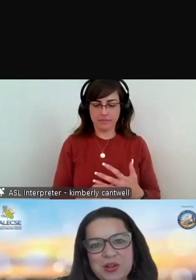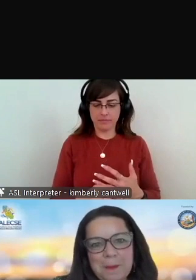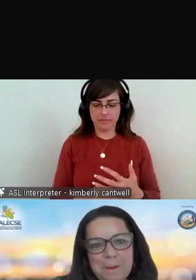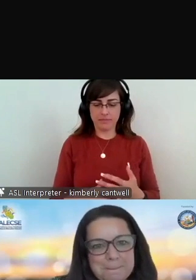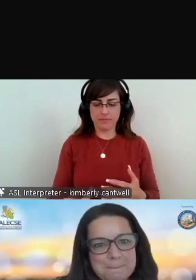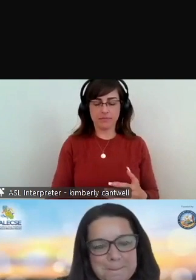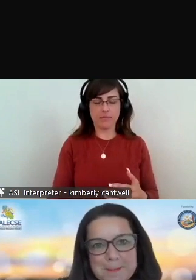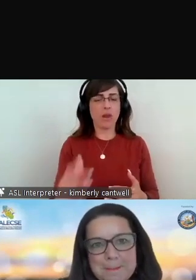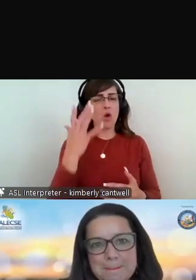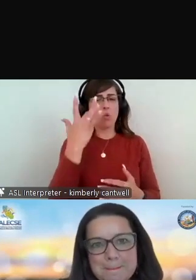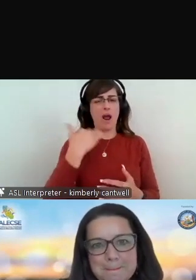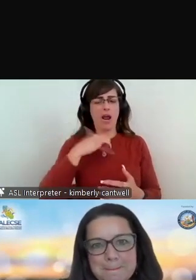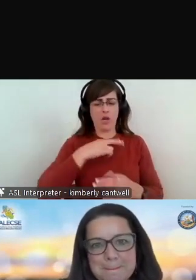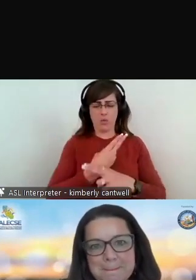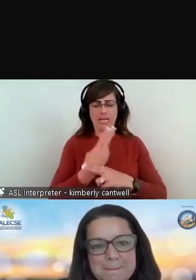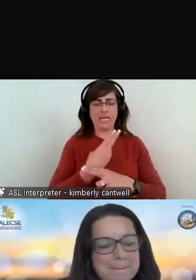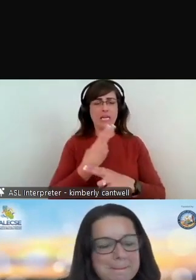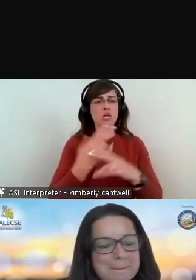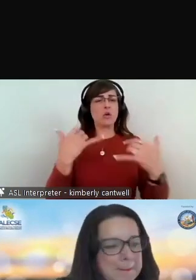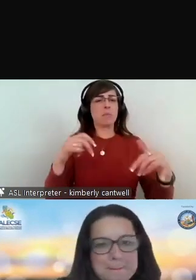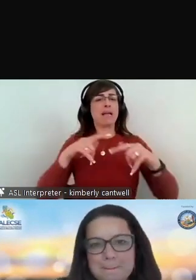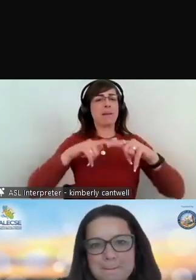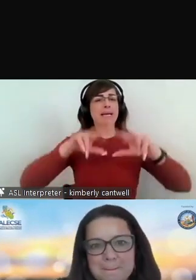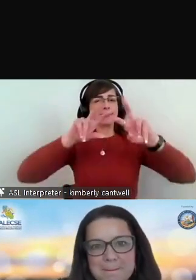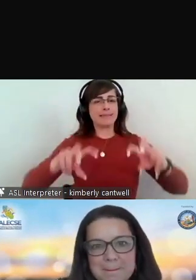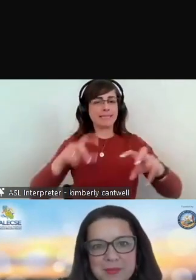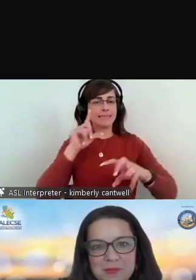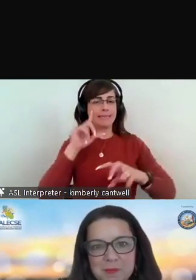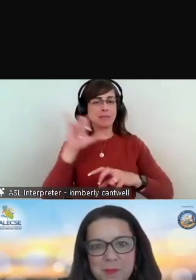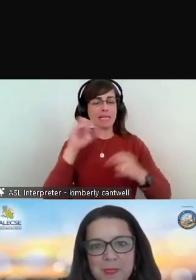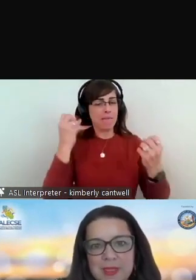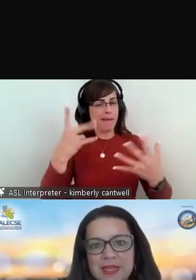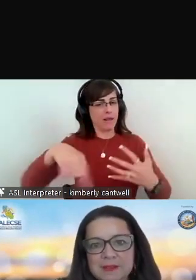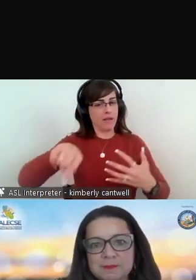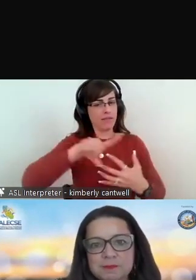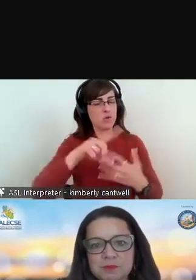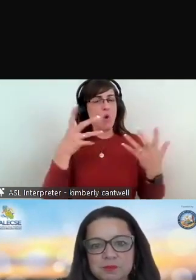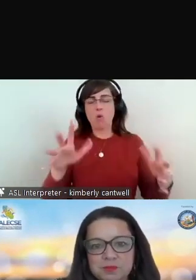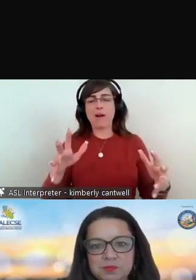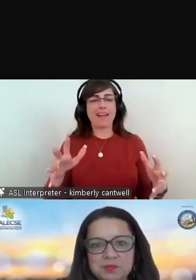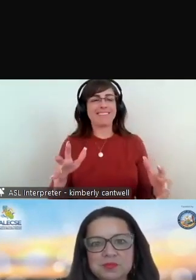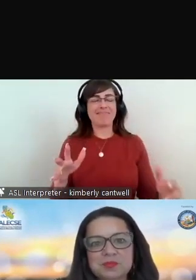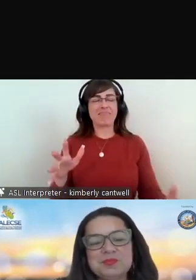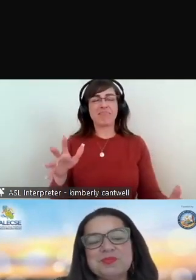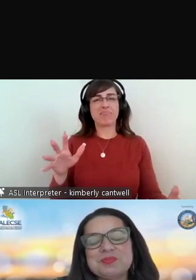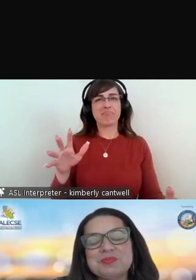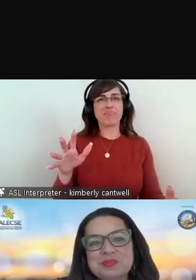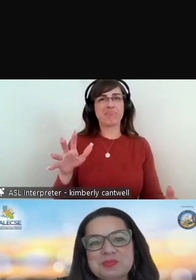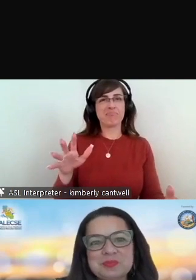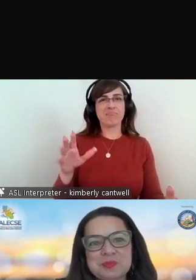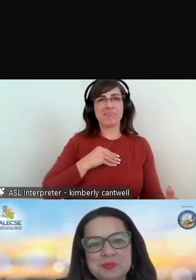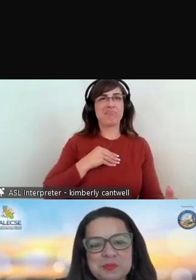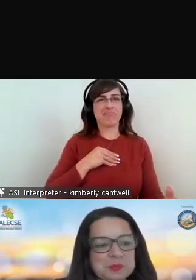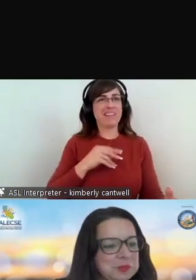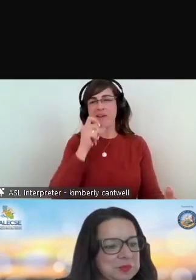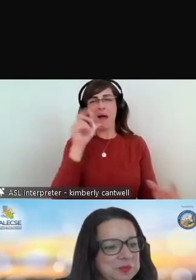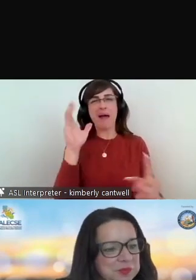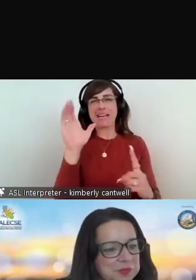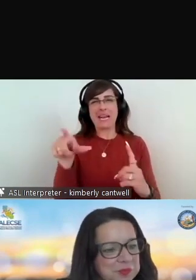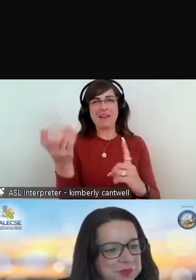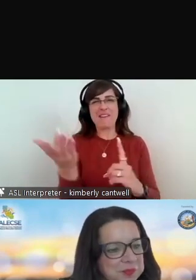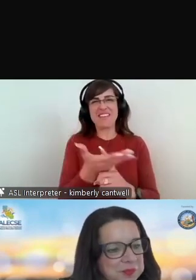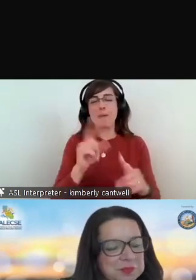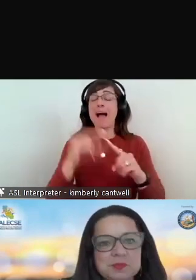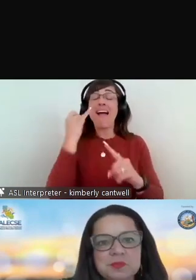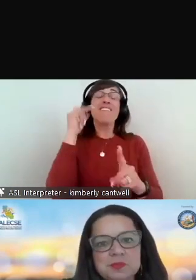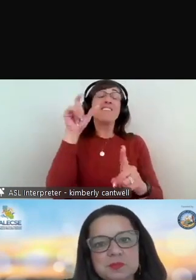So why do we use play-based assessments? It sounds like a lot of you already are sold. We don't have to convince you too much, but in case you need a